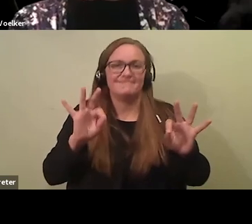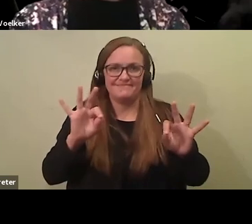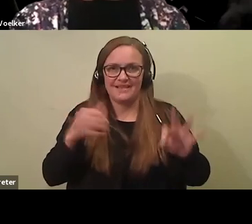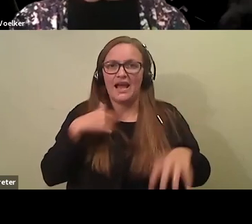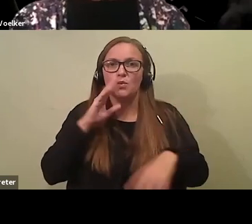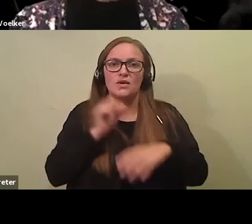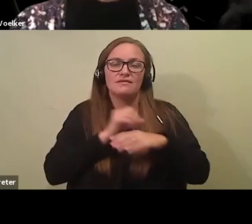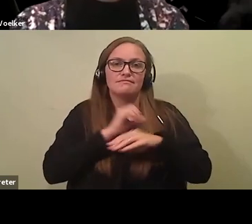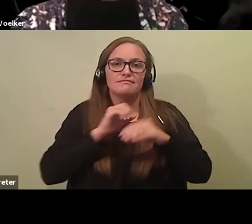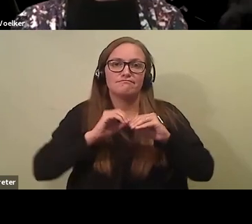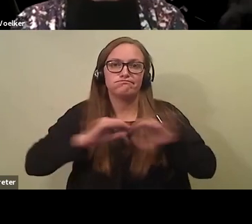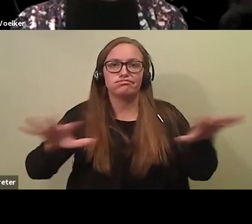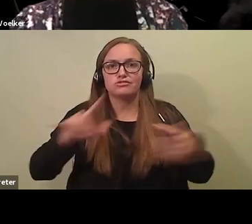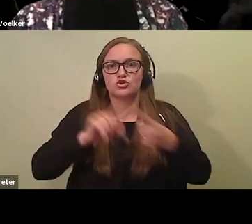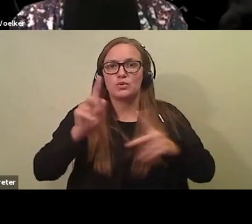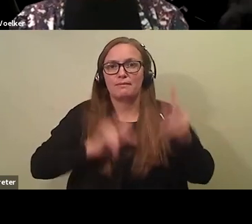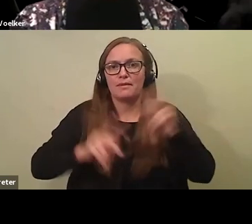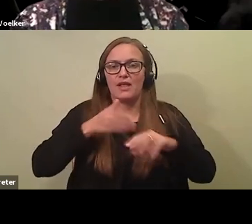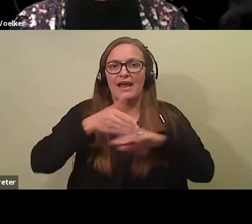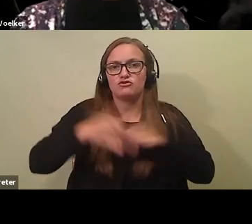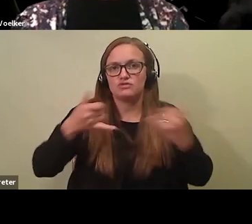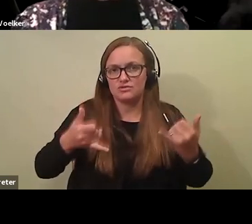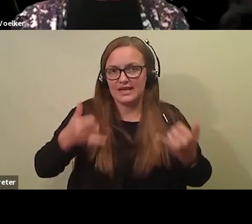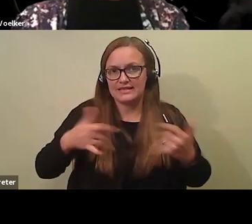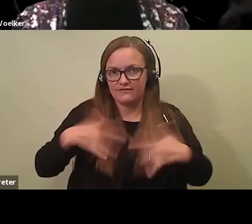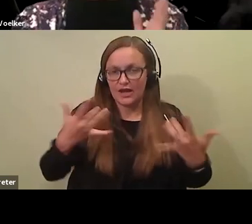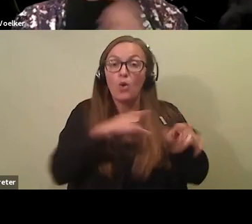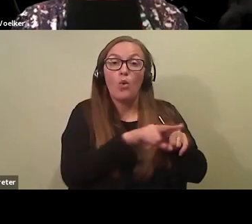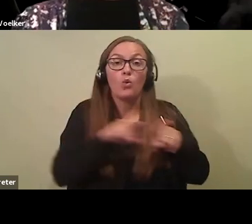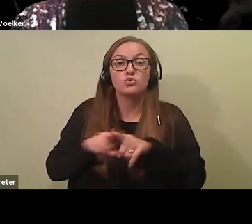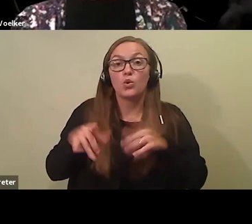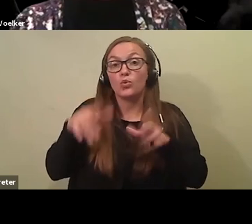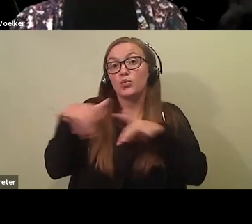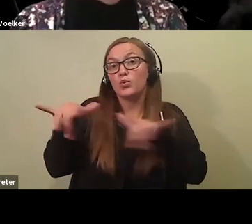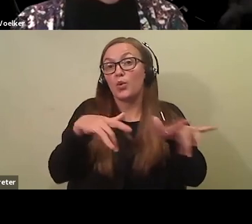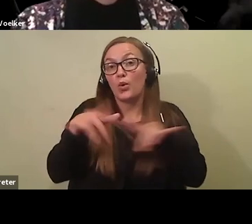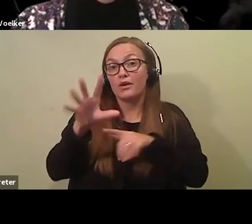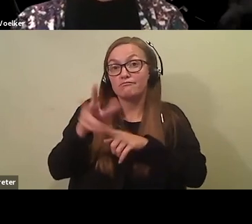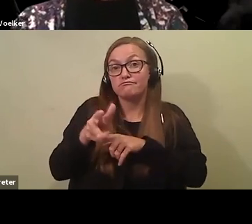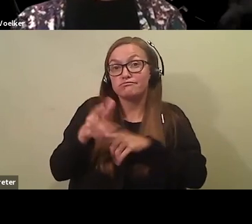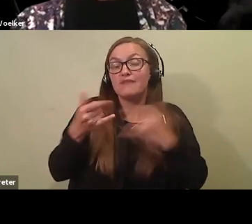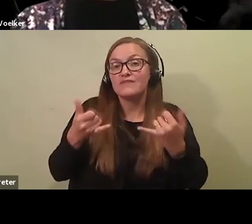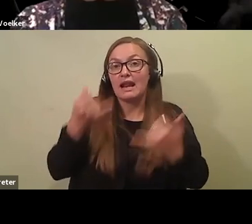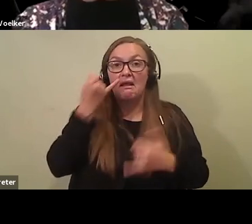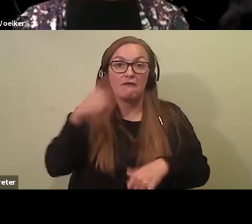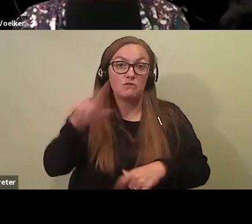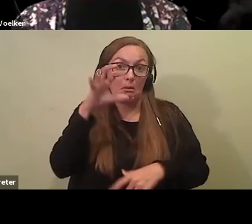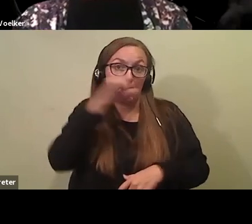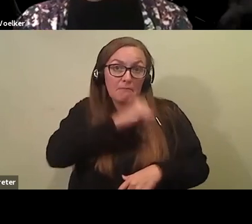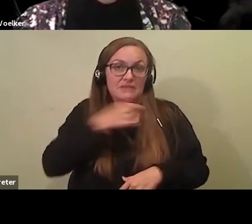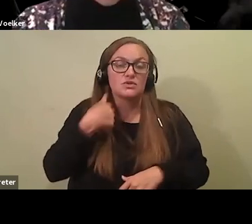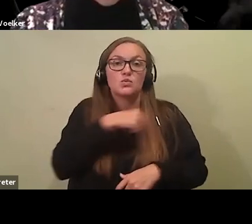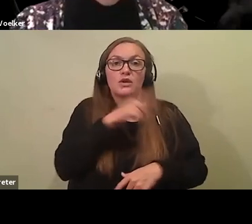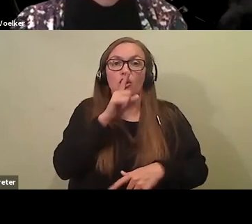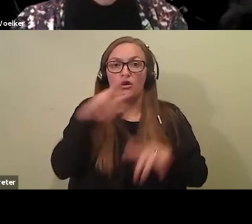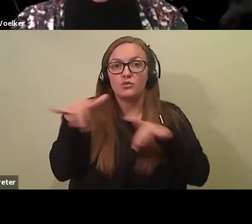to folks after today's event, as well as the recording of today's, in case anyone missed part of it. We are recording today's webinar. So